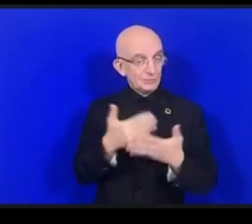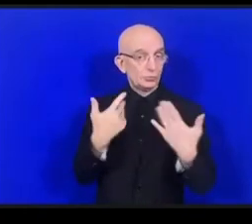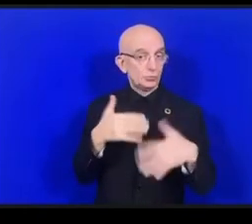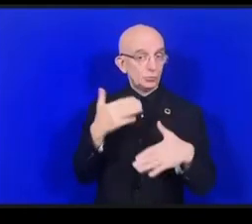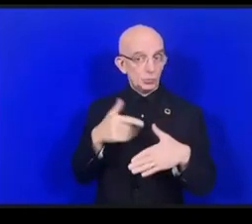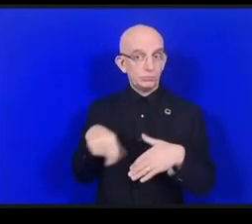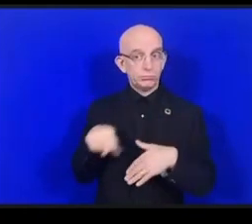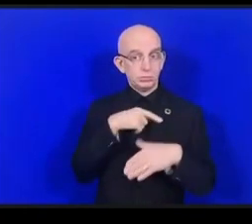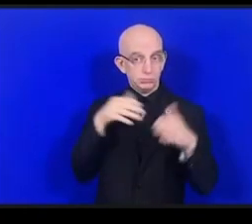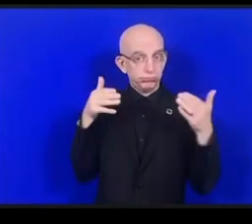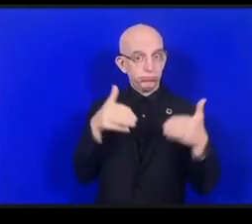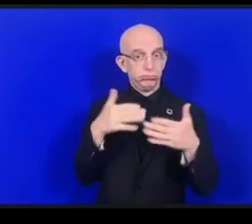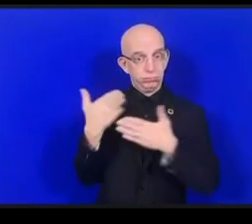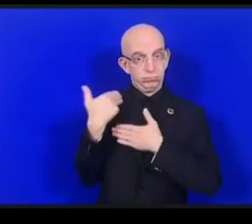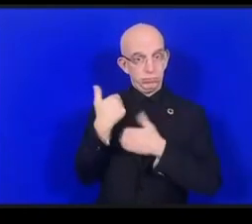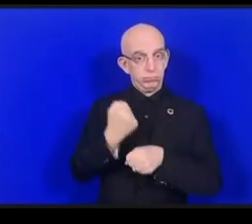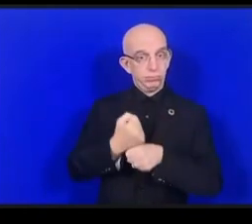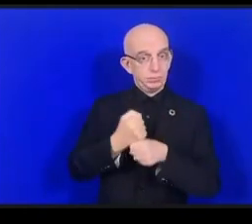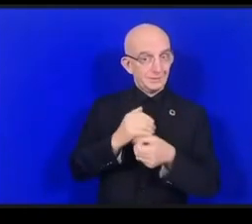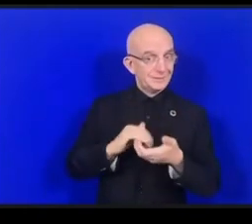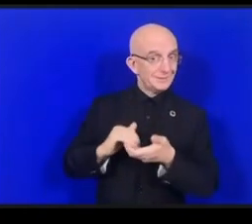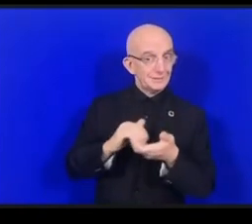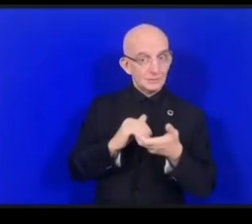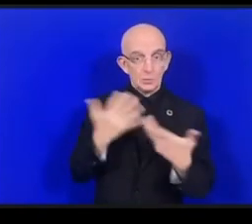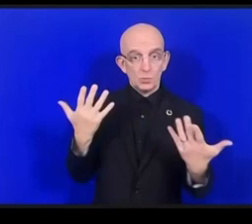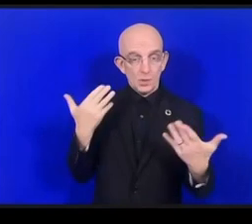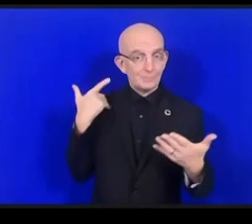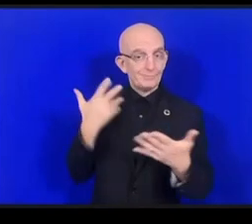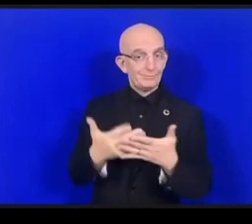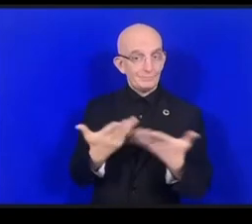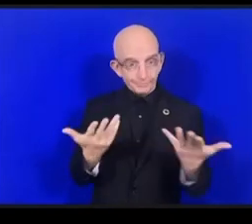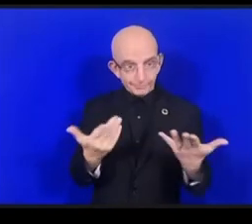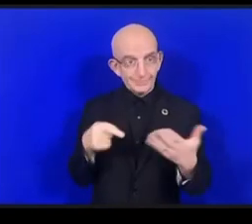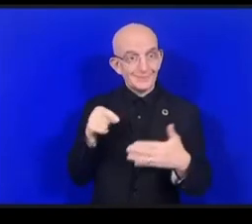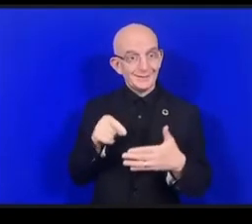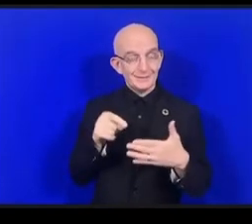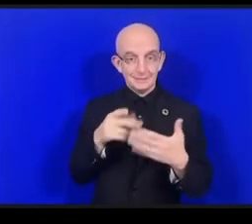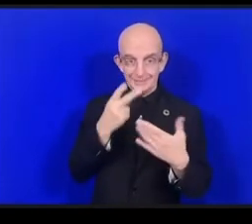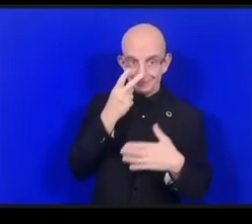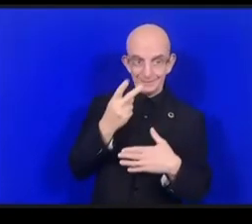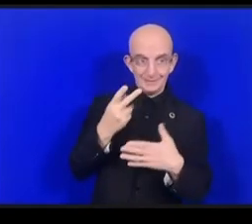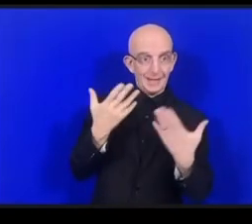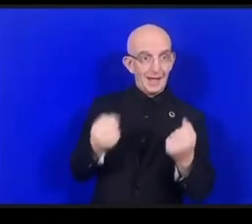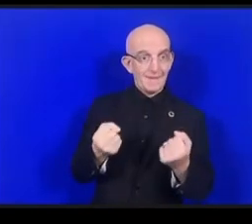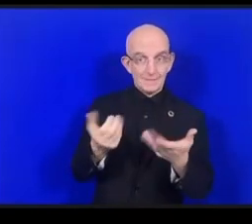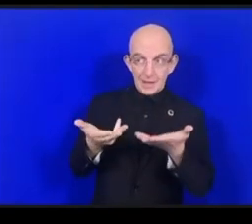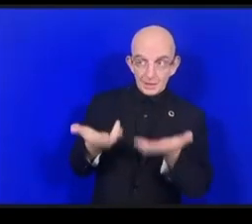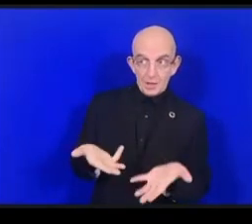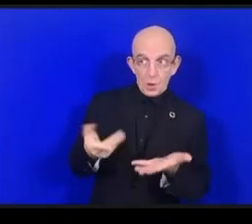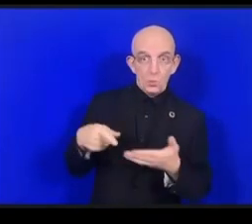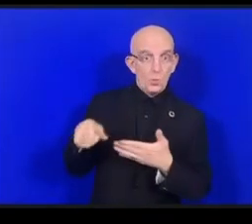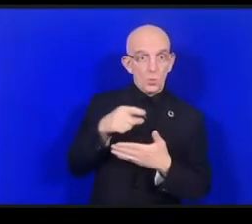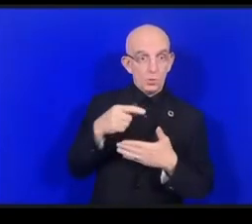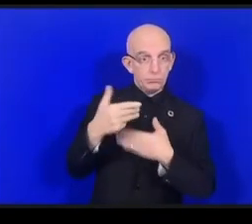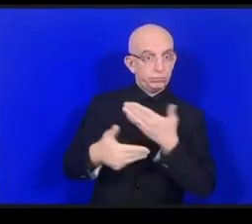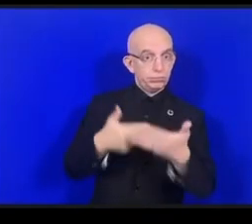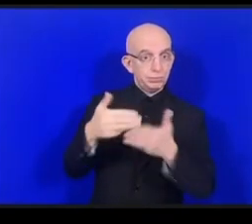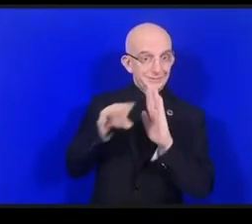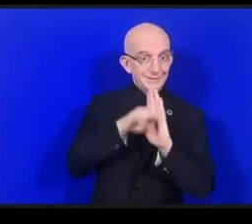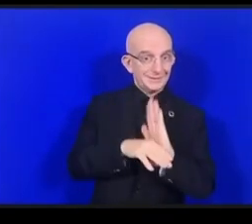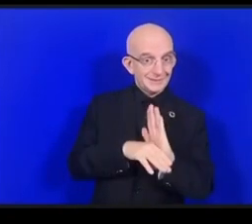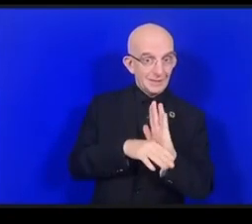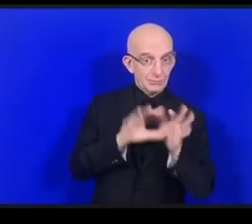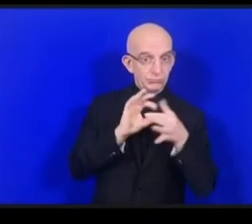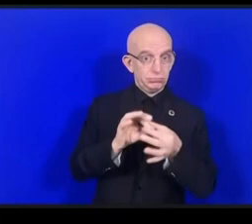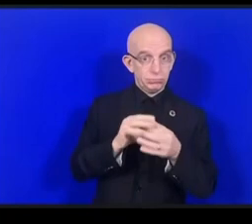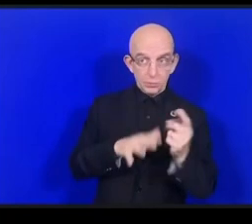deploy existing standards in the whole internet ecosystem. We have a range of